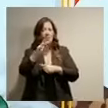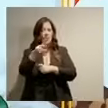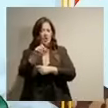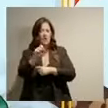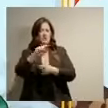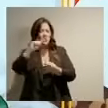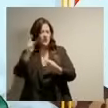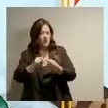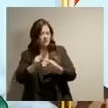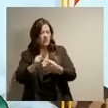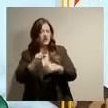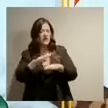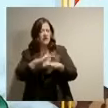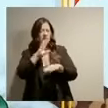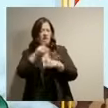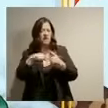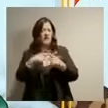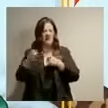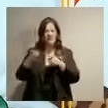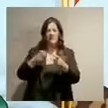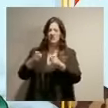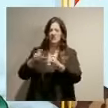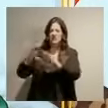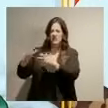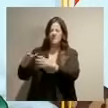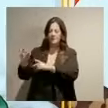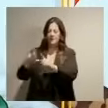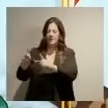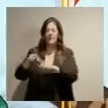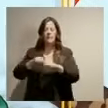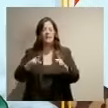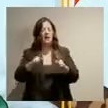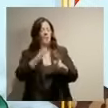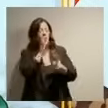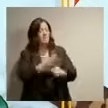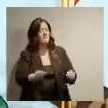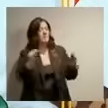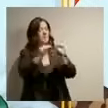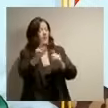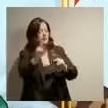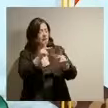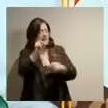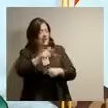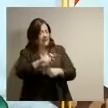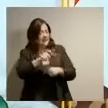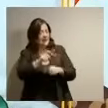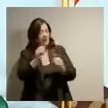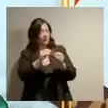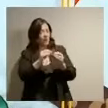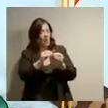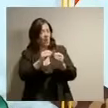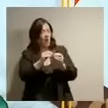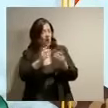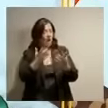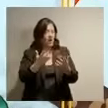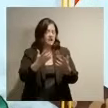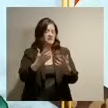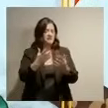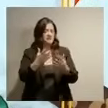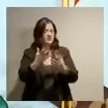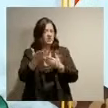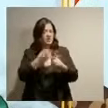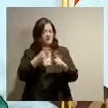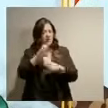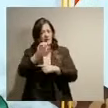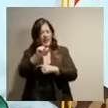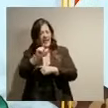believe, on the administrative side of things, with more people needing more from CalWORKS because more